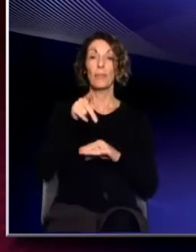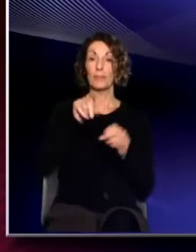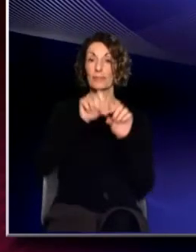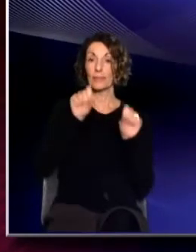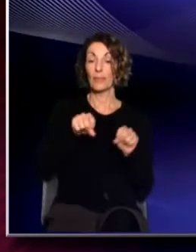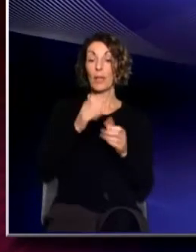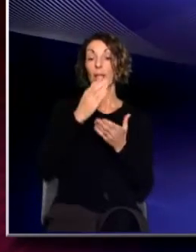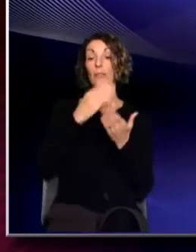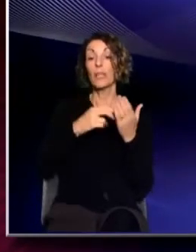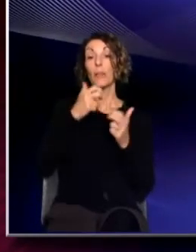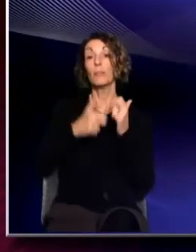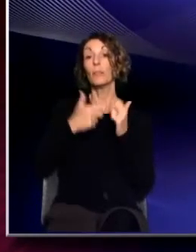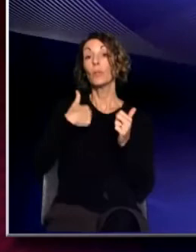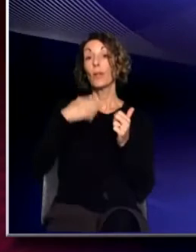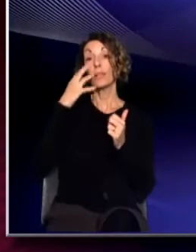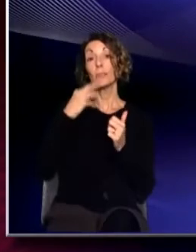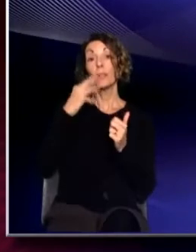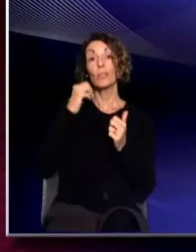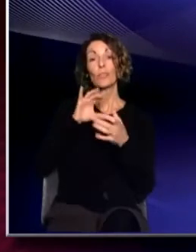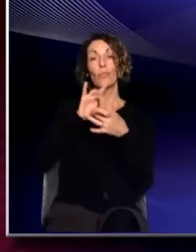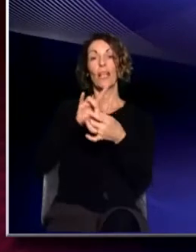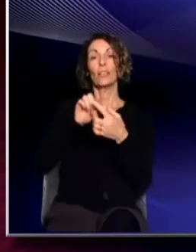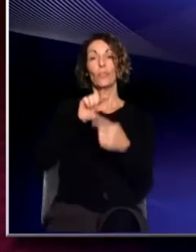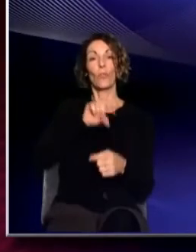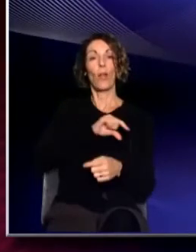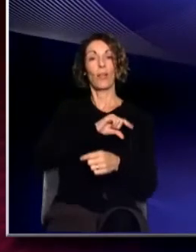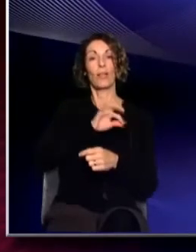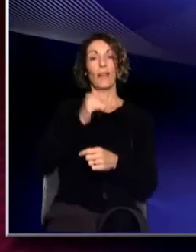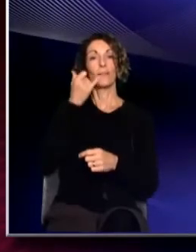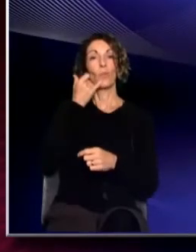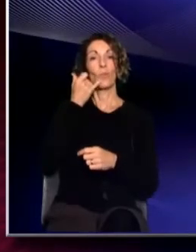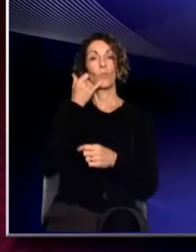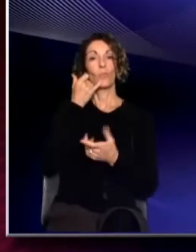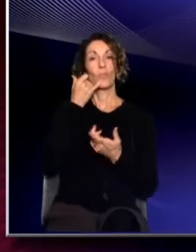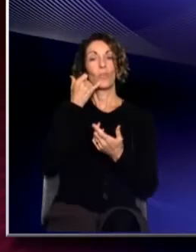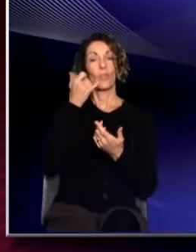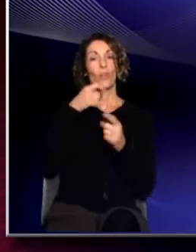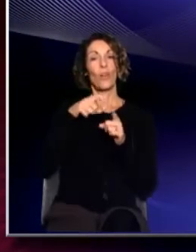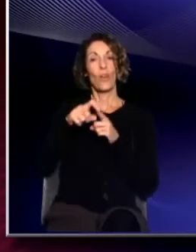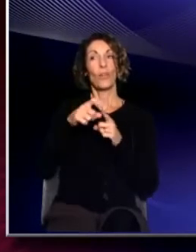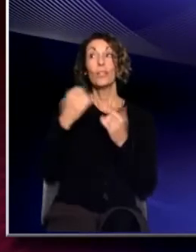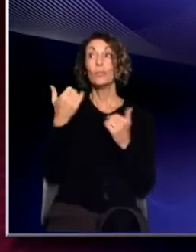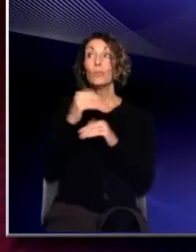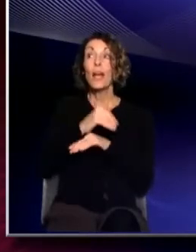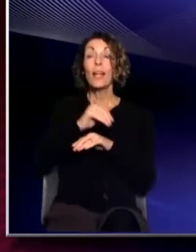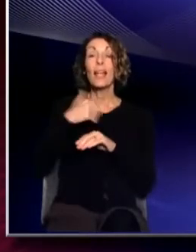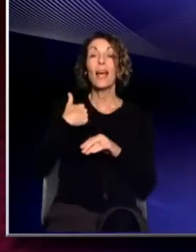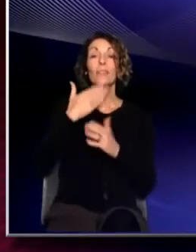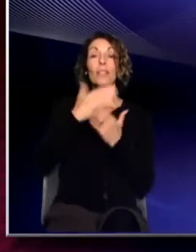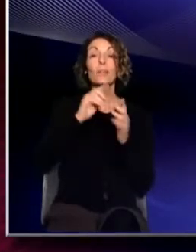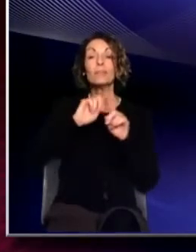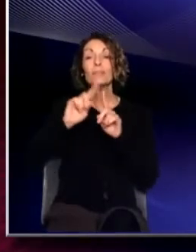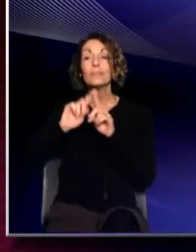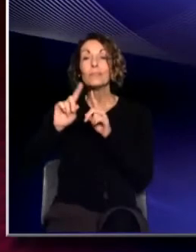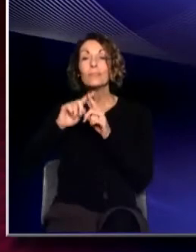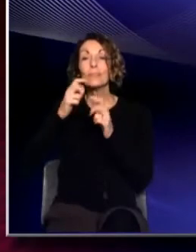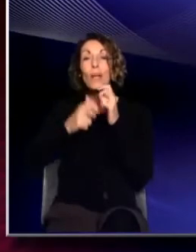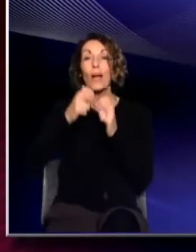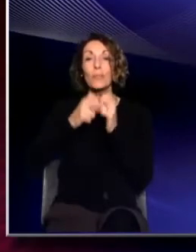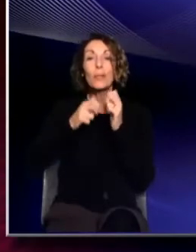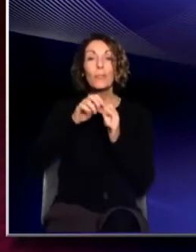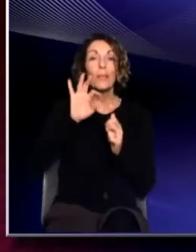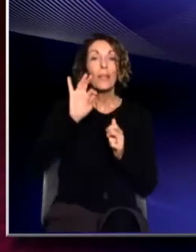experienced has to do with the quality of phone calls. You know, even tonight we've experienced some different fidelity issues in terms of for cell